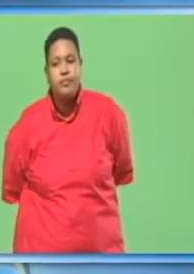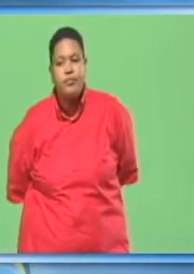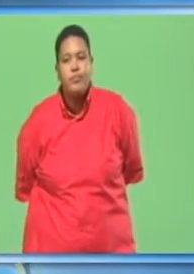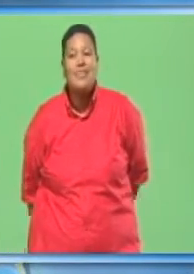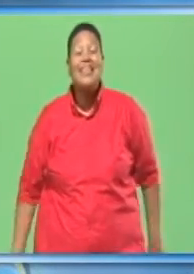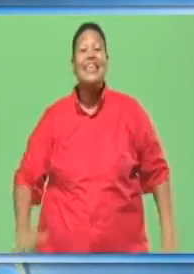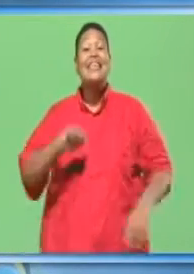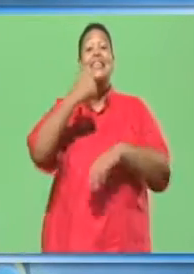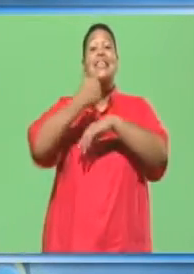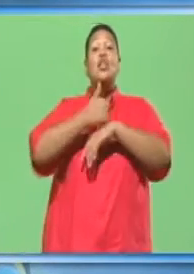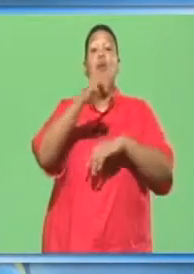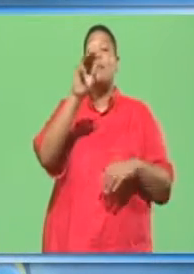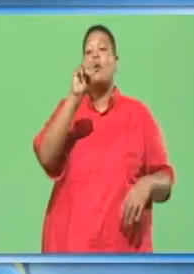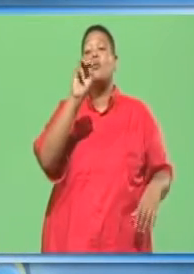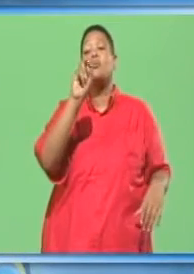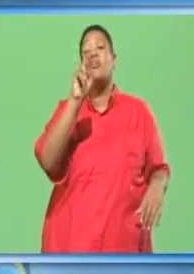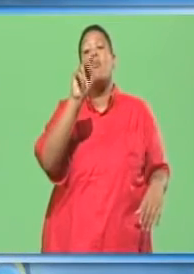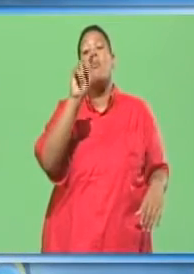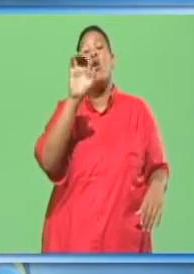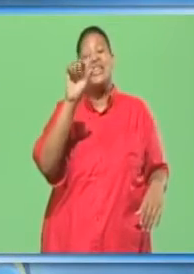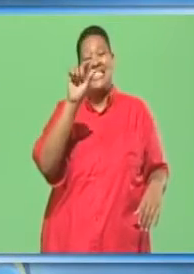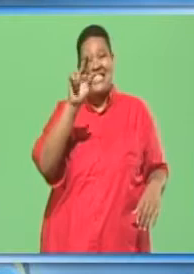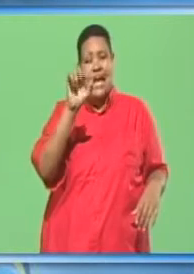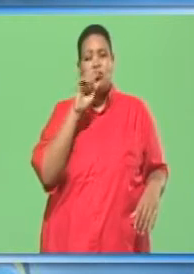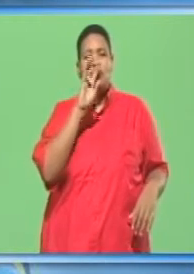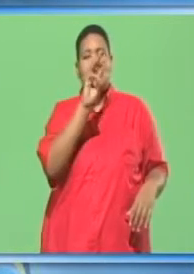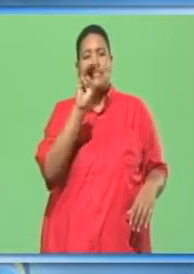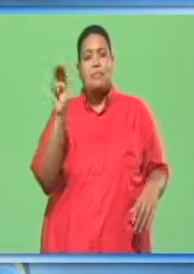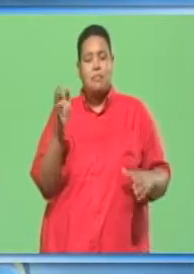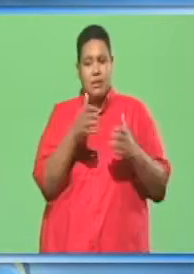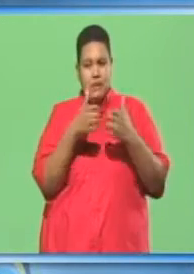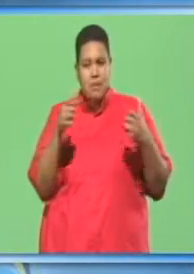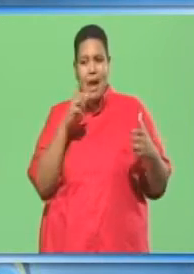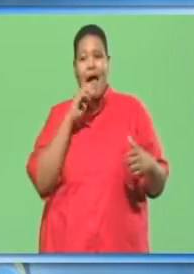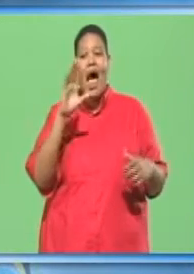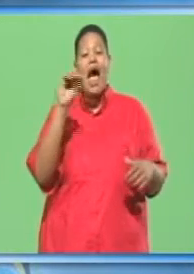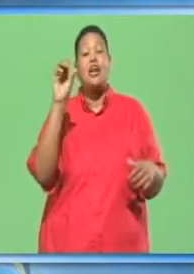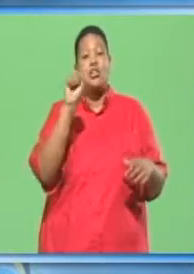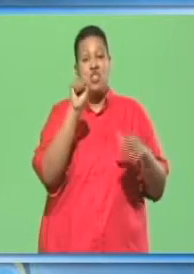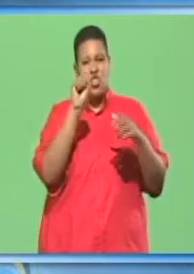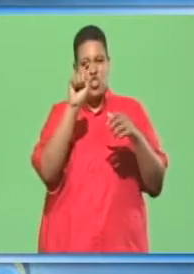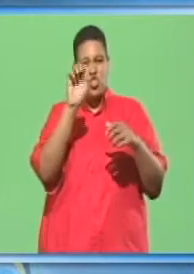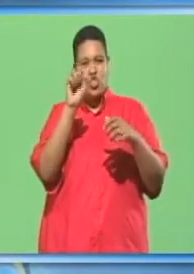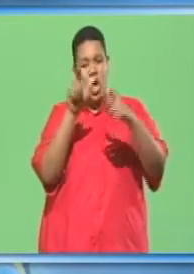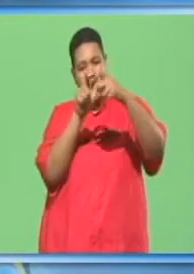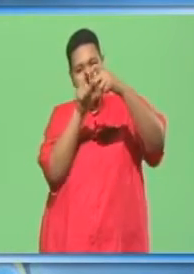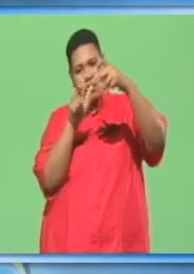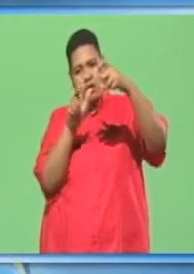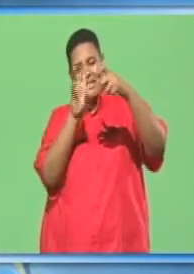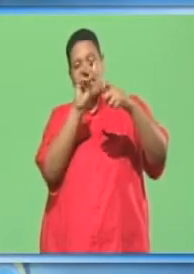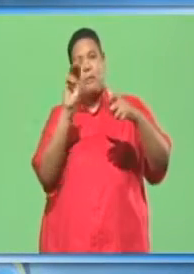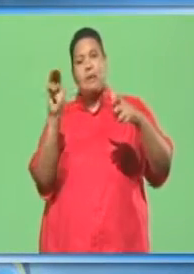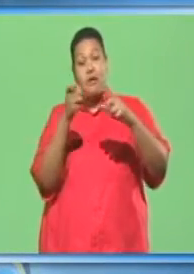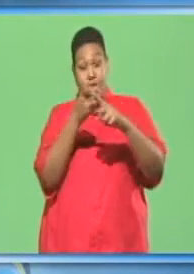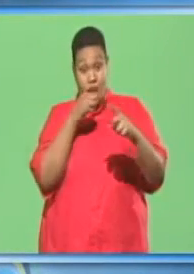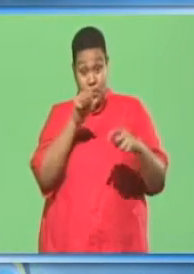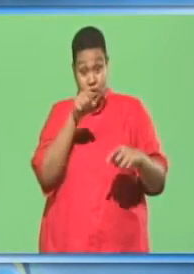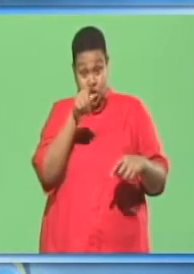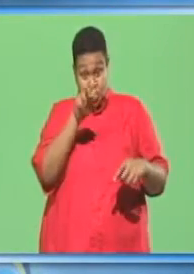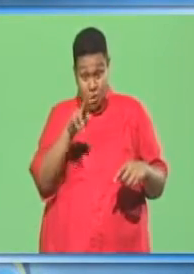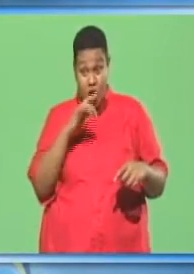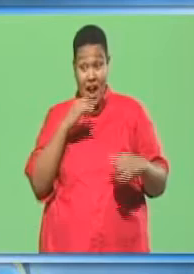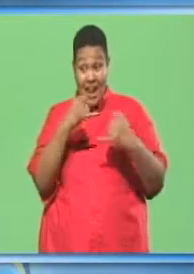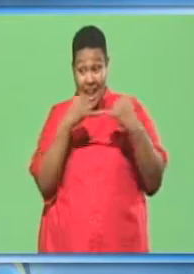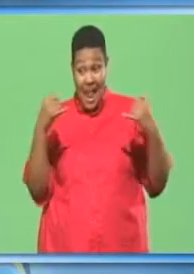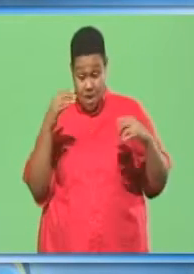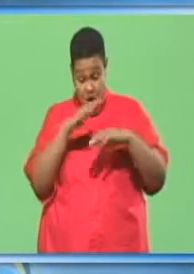Set the mortise gauge spurs 6 mm apart and the stock 6 mm from the fixed spur. From the shoulder line on